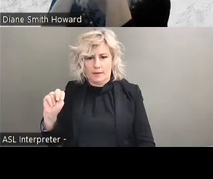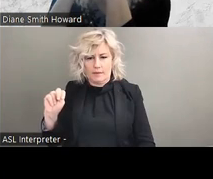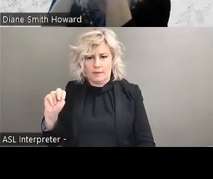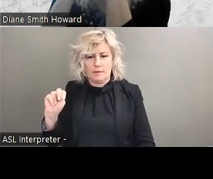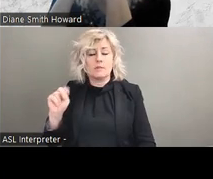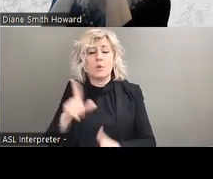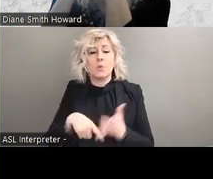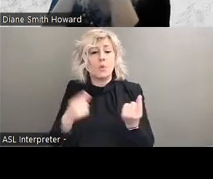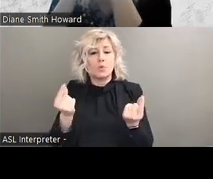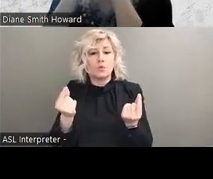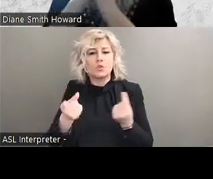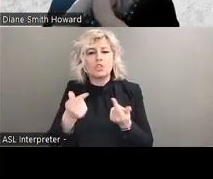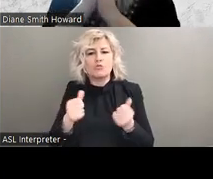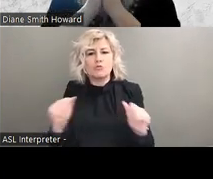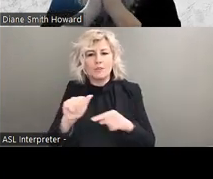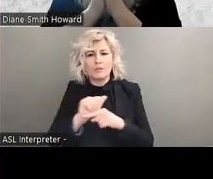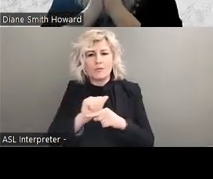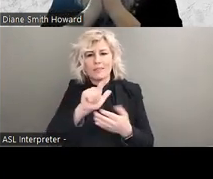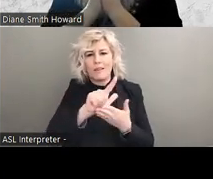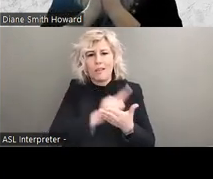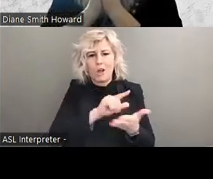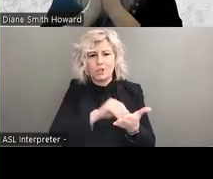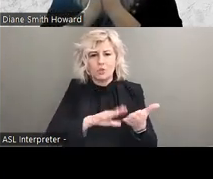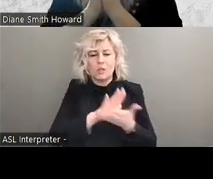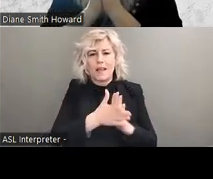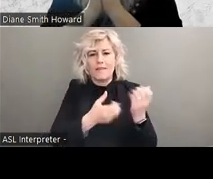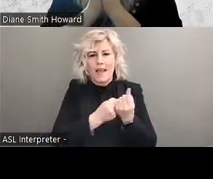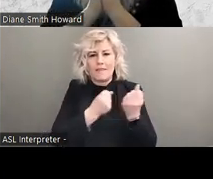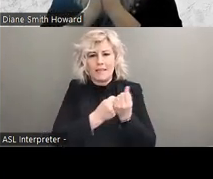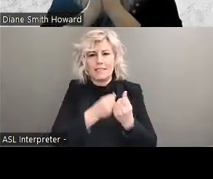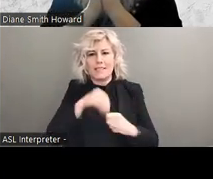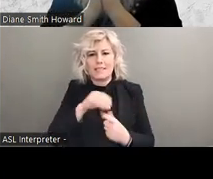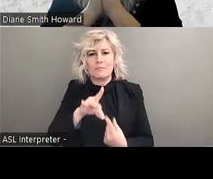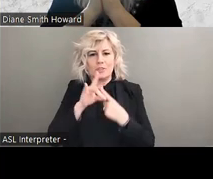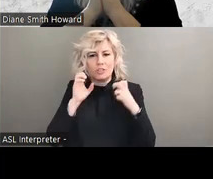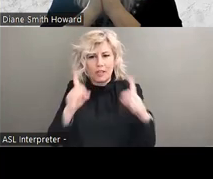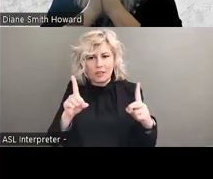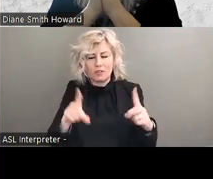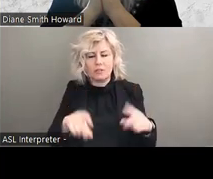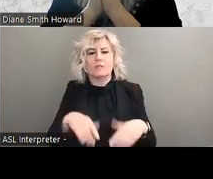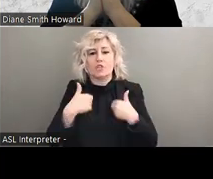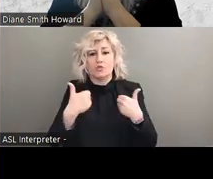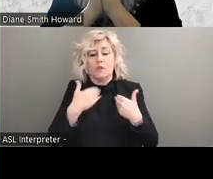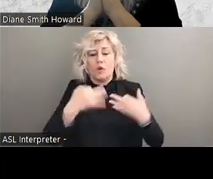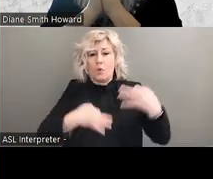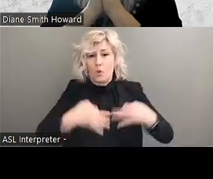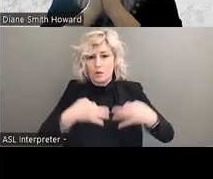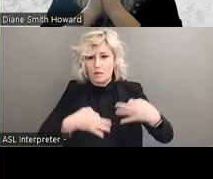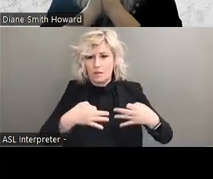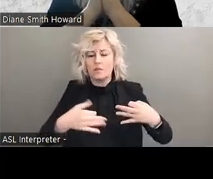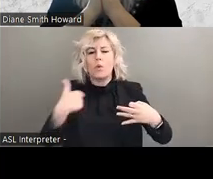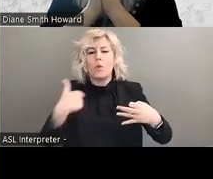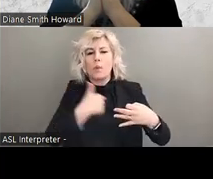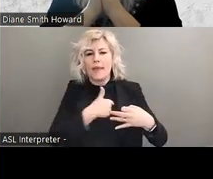does is attempt to train law students to be advocates in special education in juvenile court. And so we have a clinic